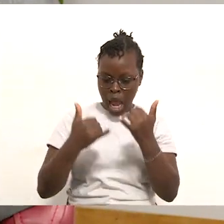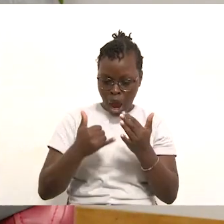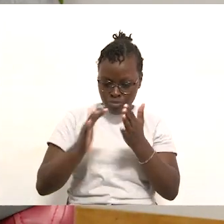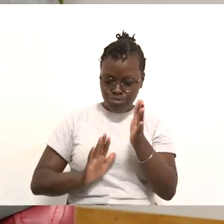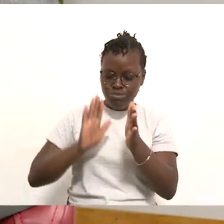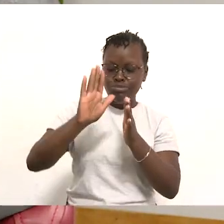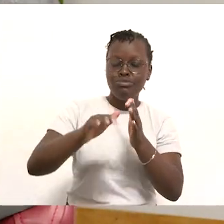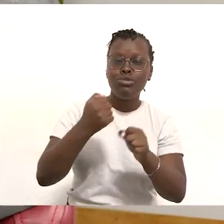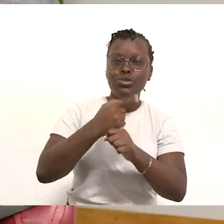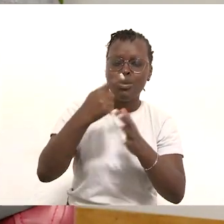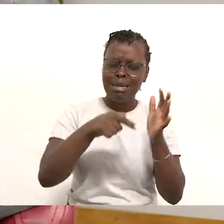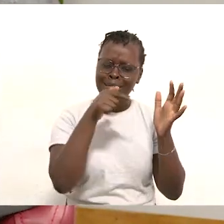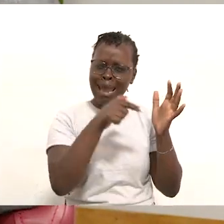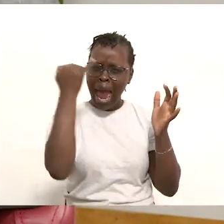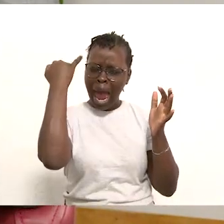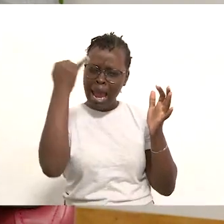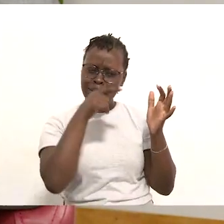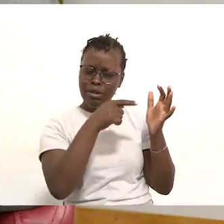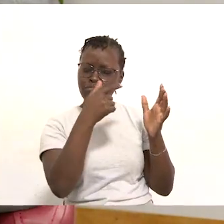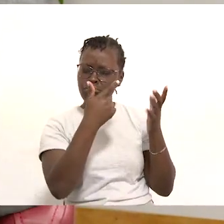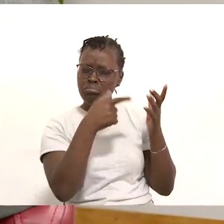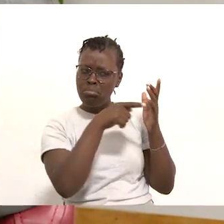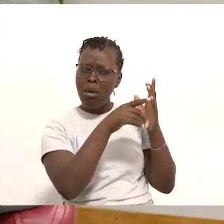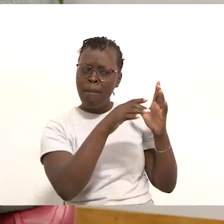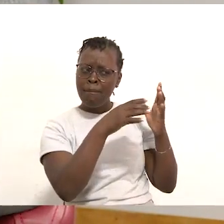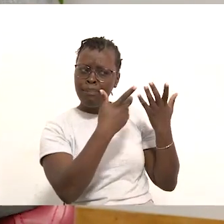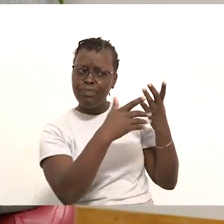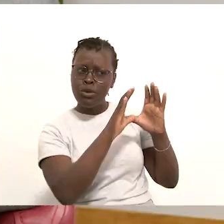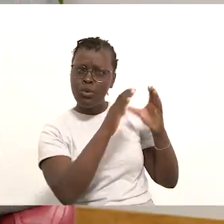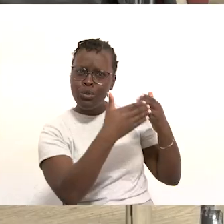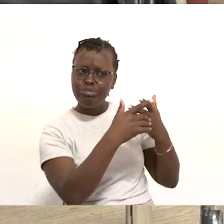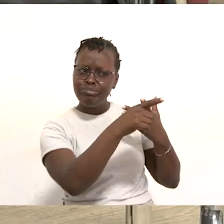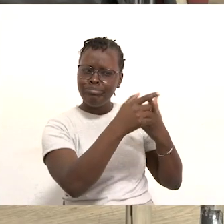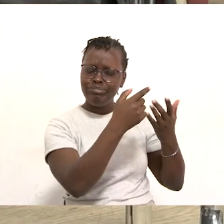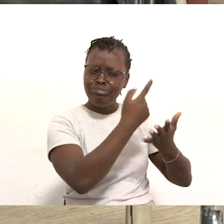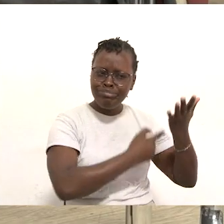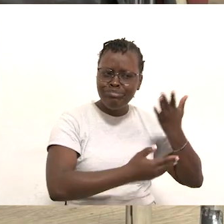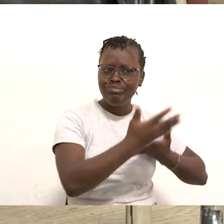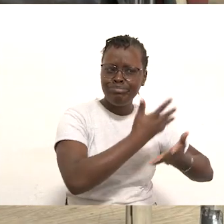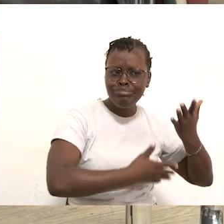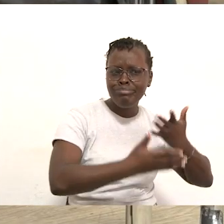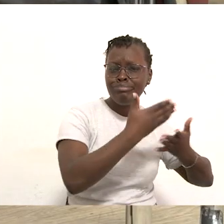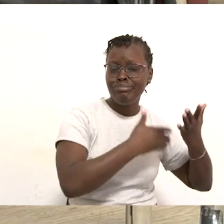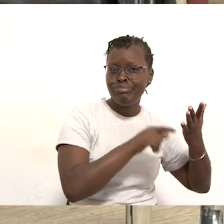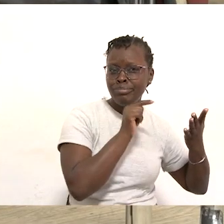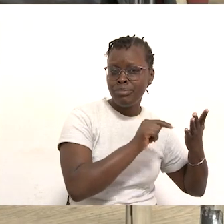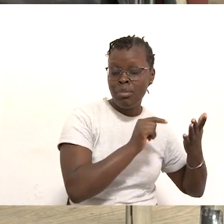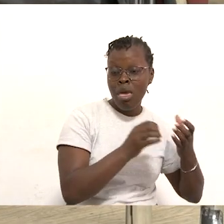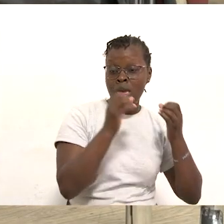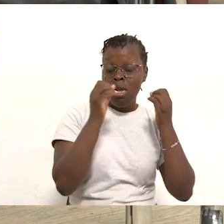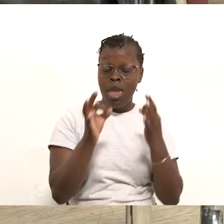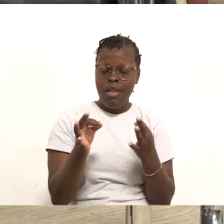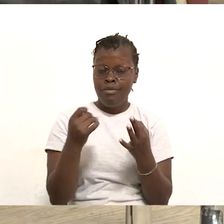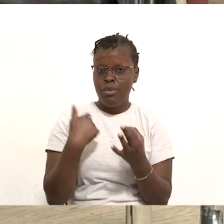these resources, spread out across the country. I'm talking about devices, because if you look, for